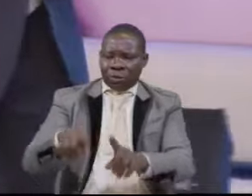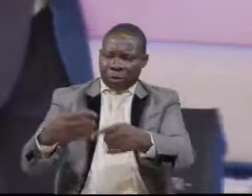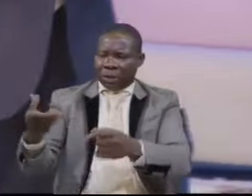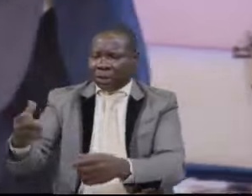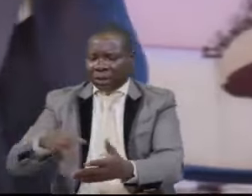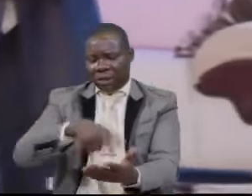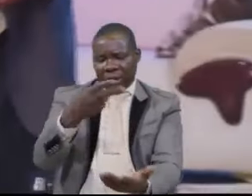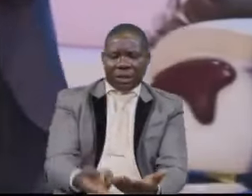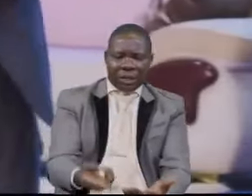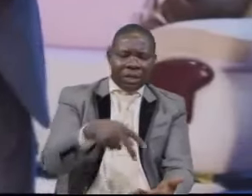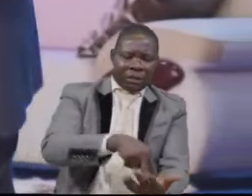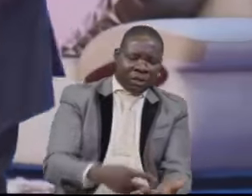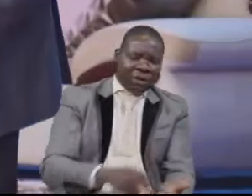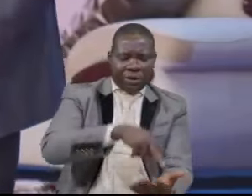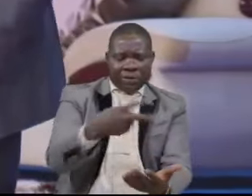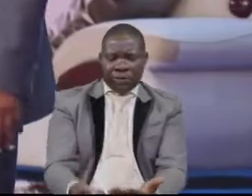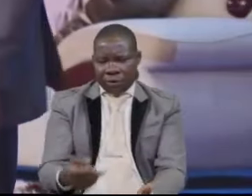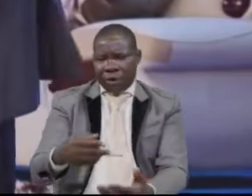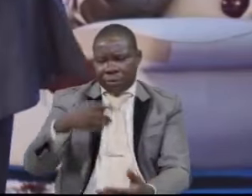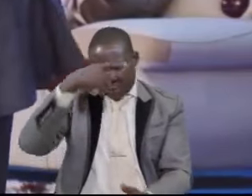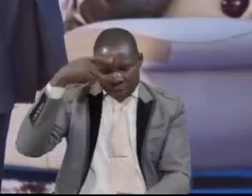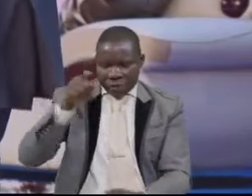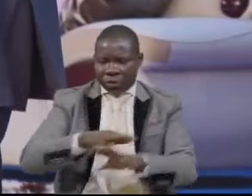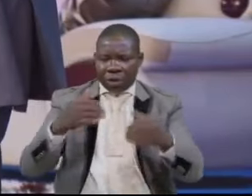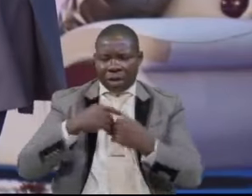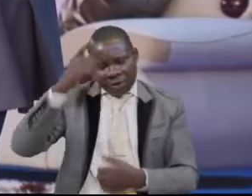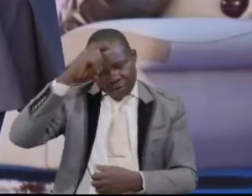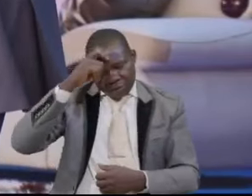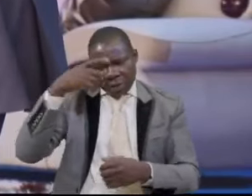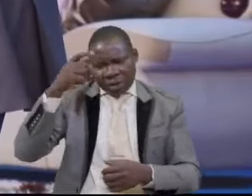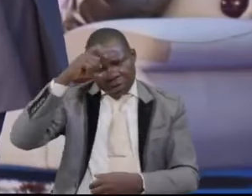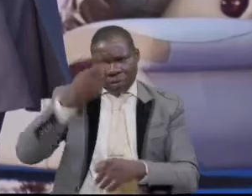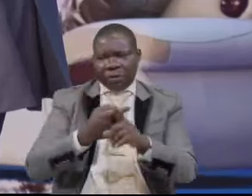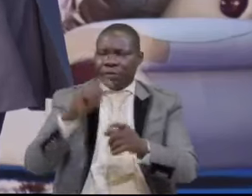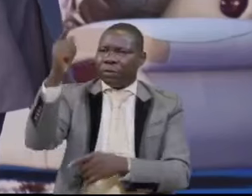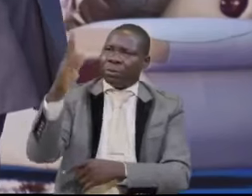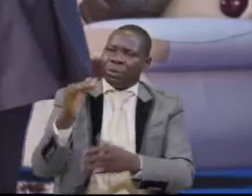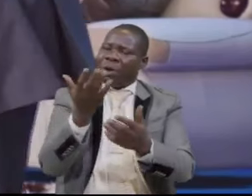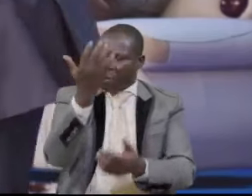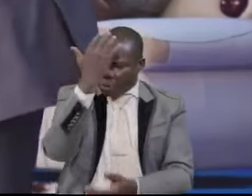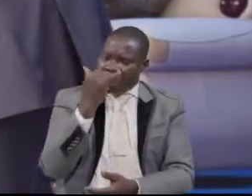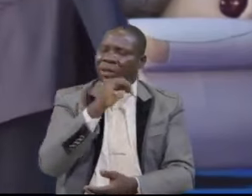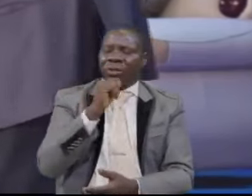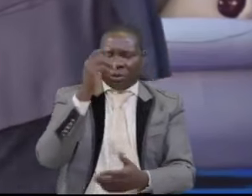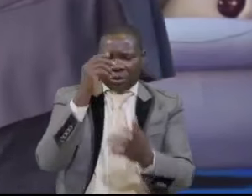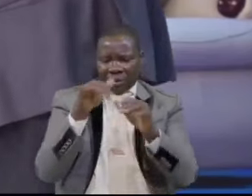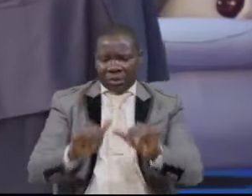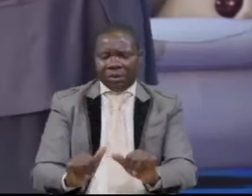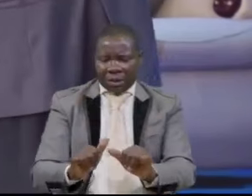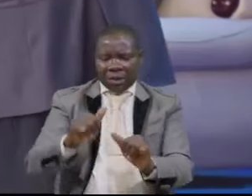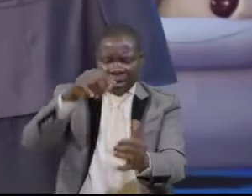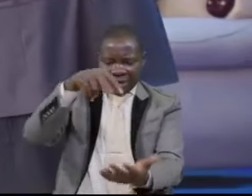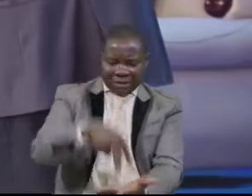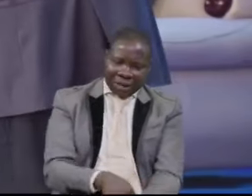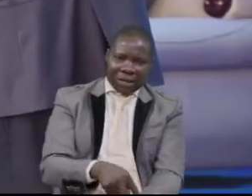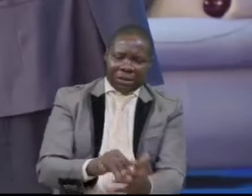don't have wisdom, the wisdom from above. Why don't you stay and stand still and be